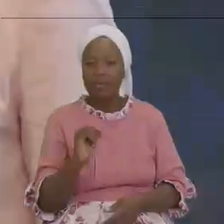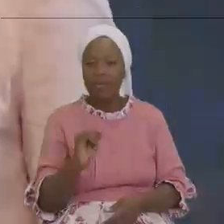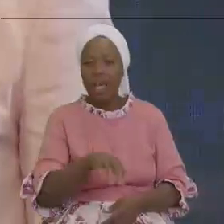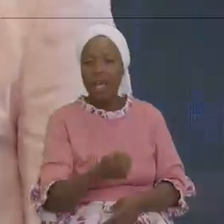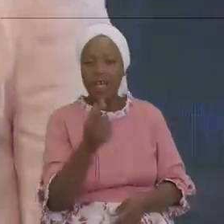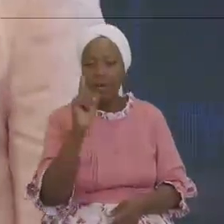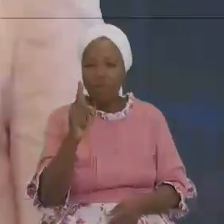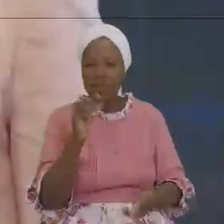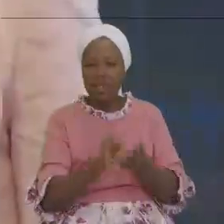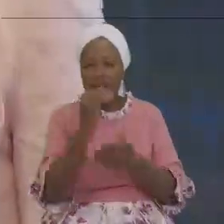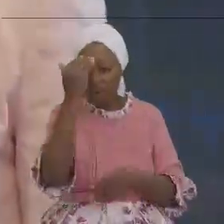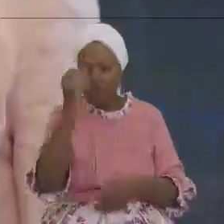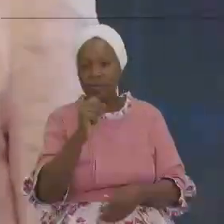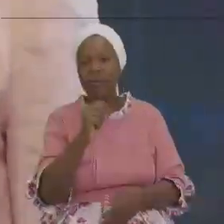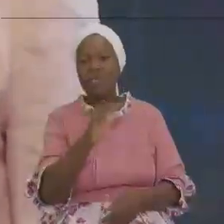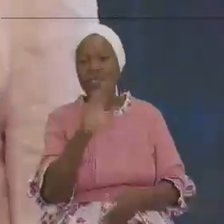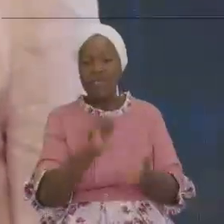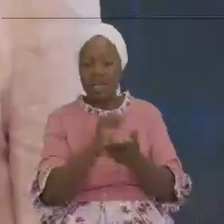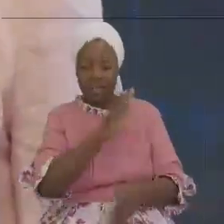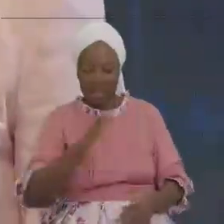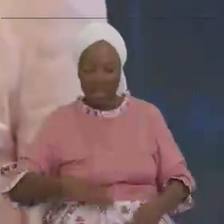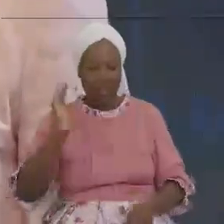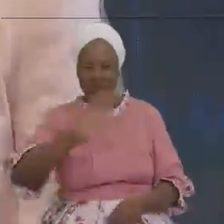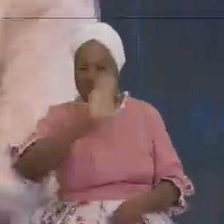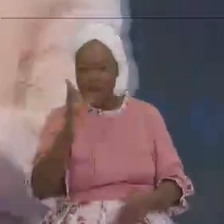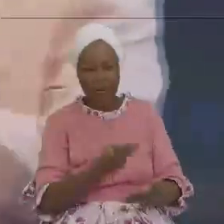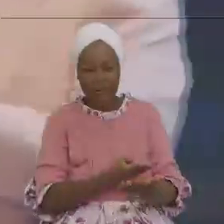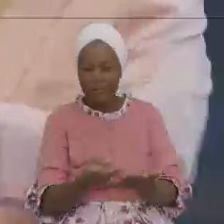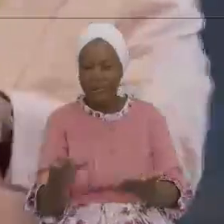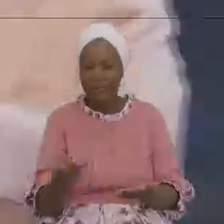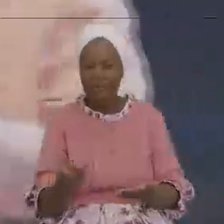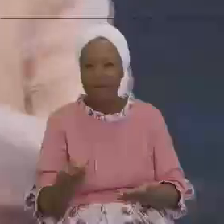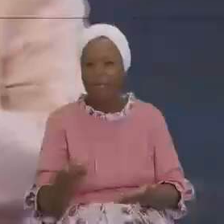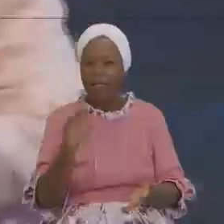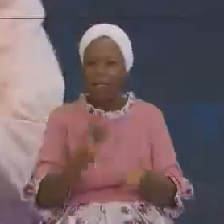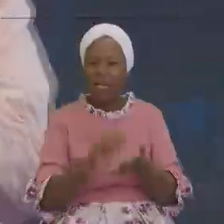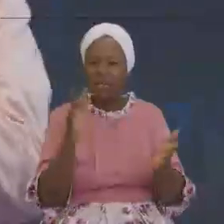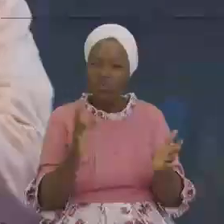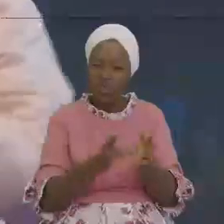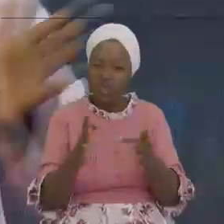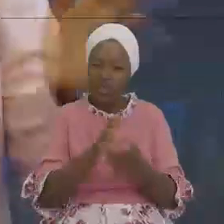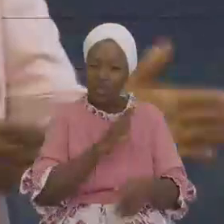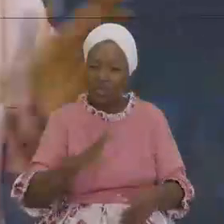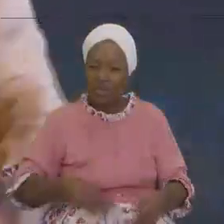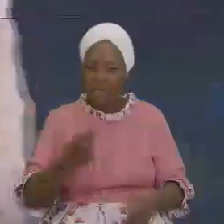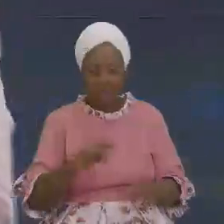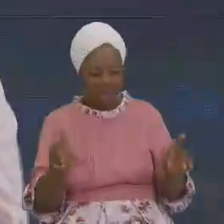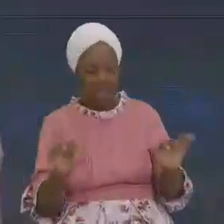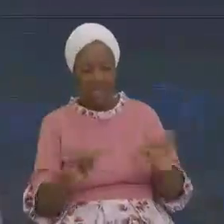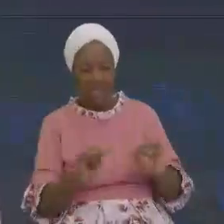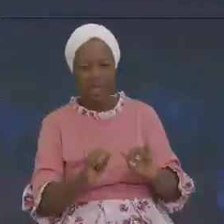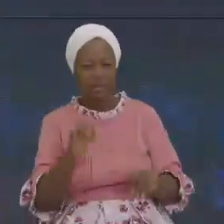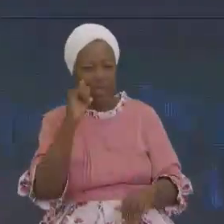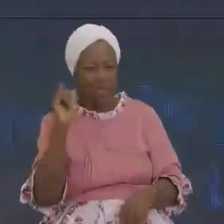anyone that knows that Christ will never fail, that Jesus Christ the same yesterday, today,